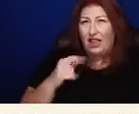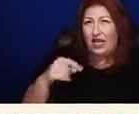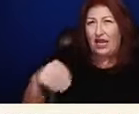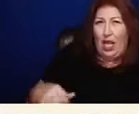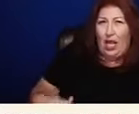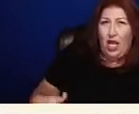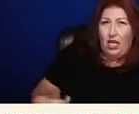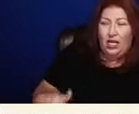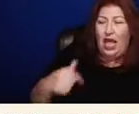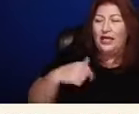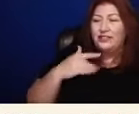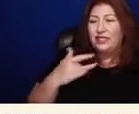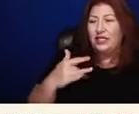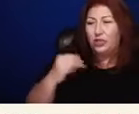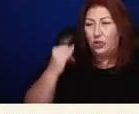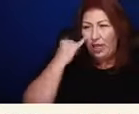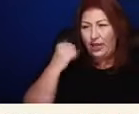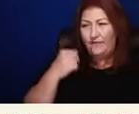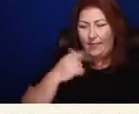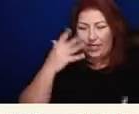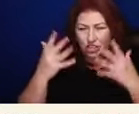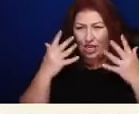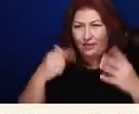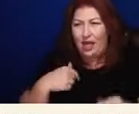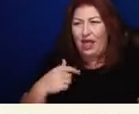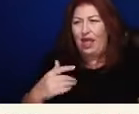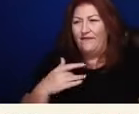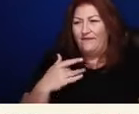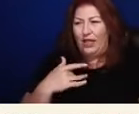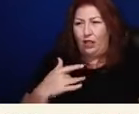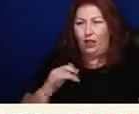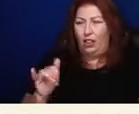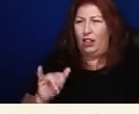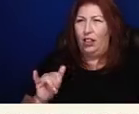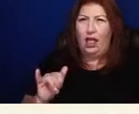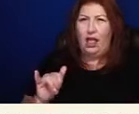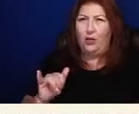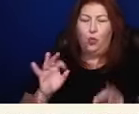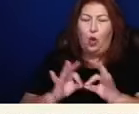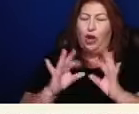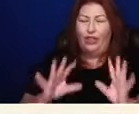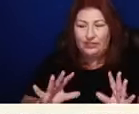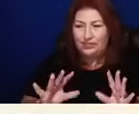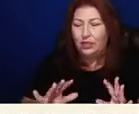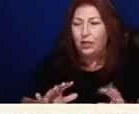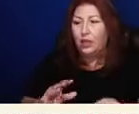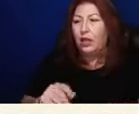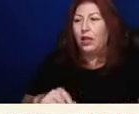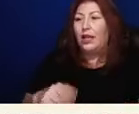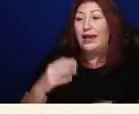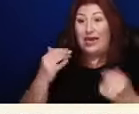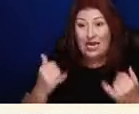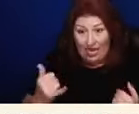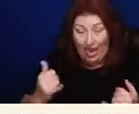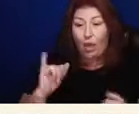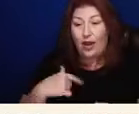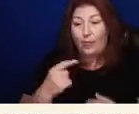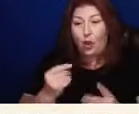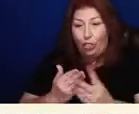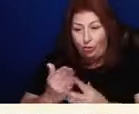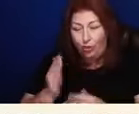I tend to, if I'm in a shame storm, like fall on the ground and just feel like worthless. And now that I've gone through it enough,